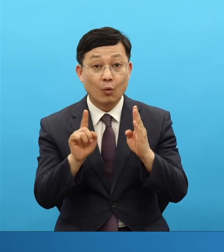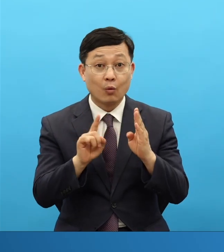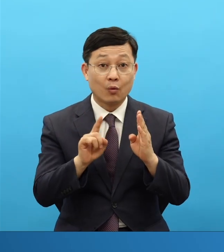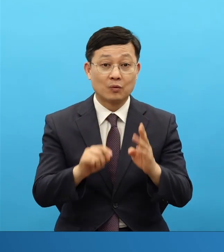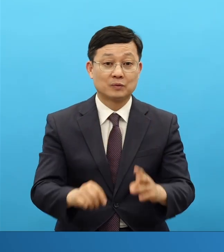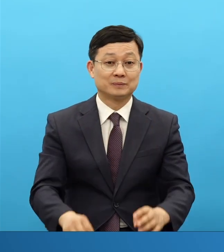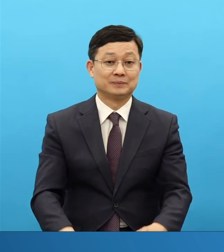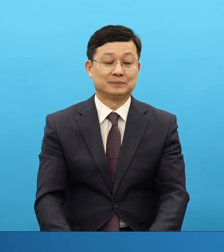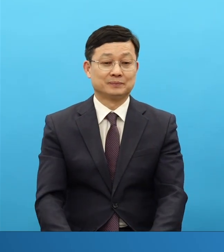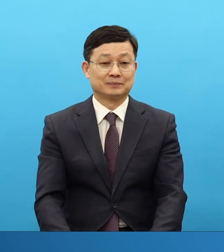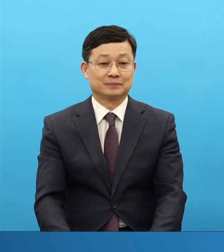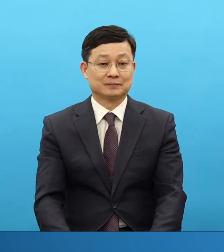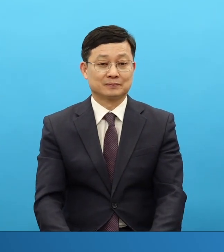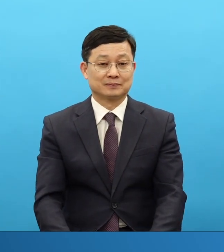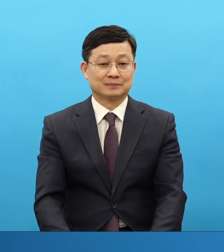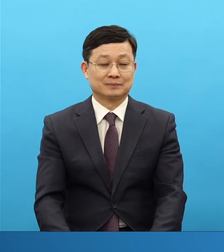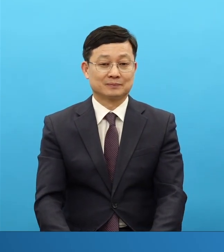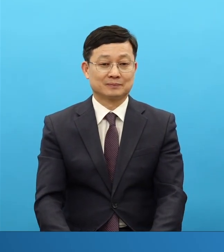they open?